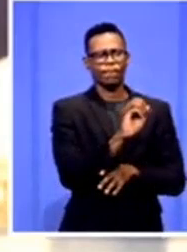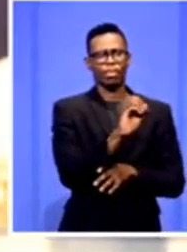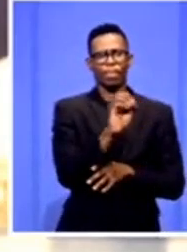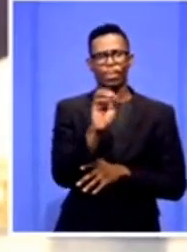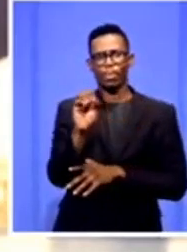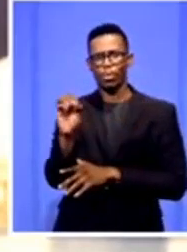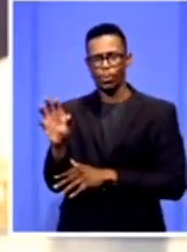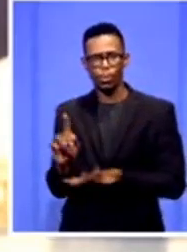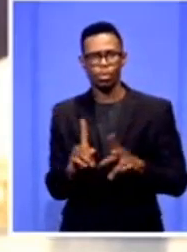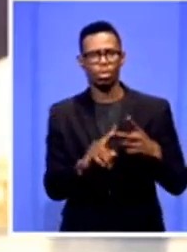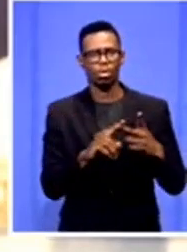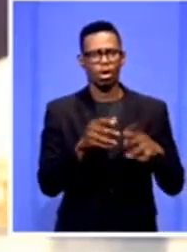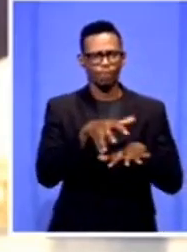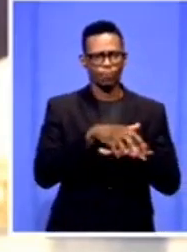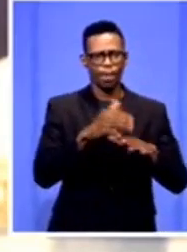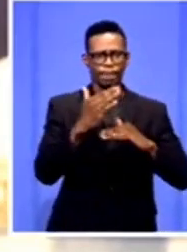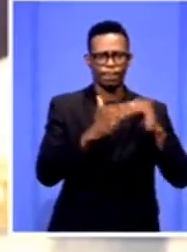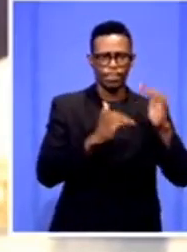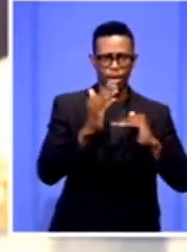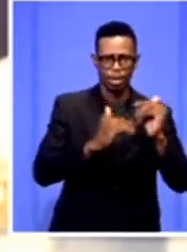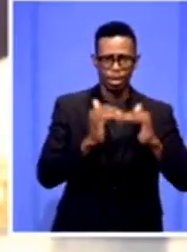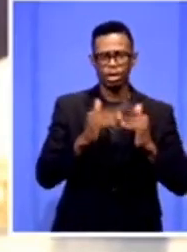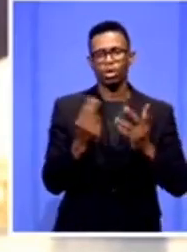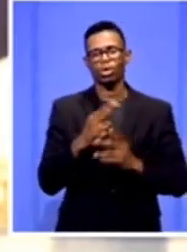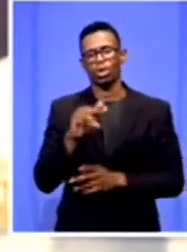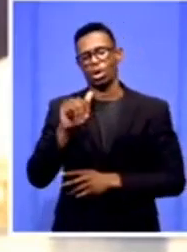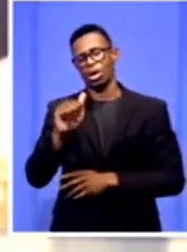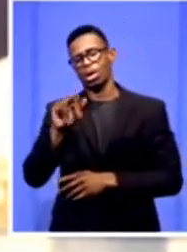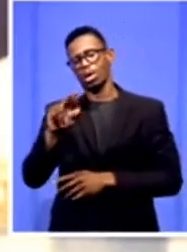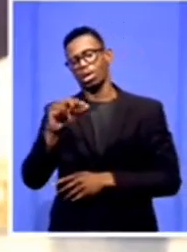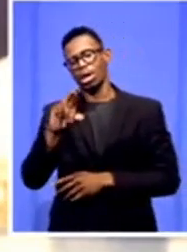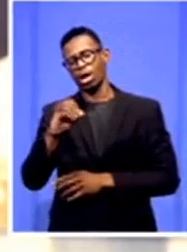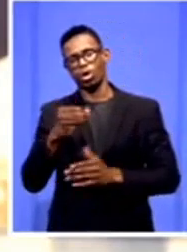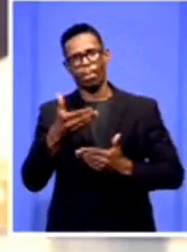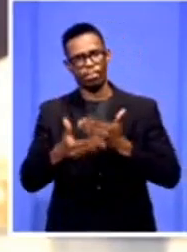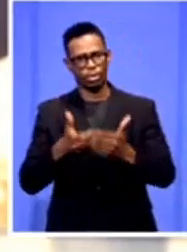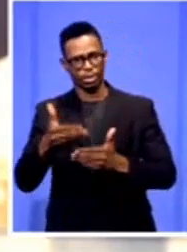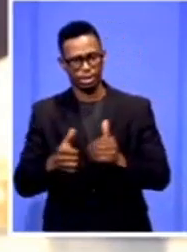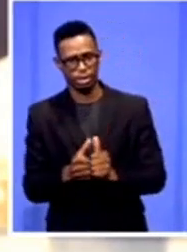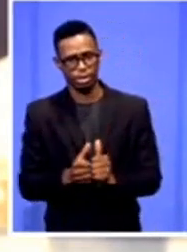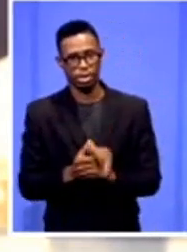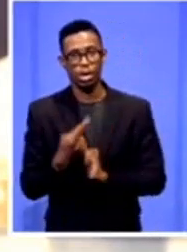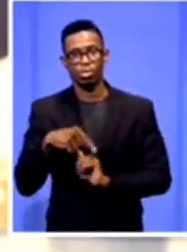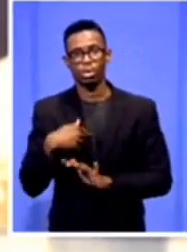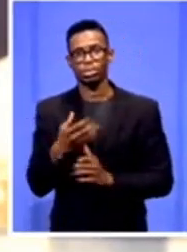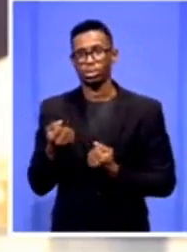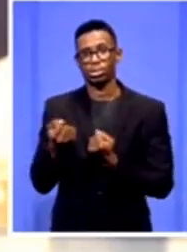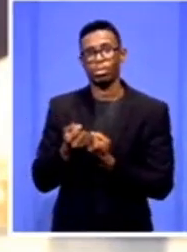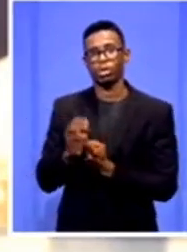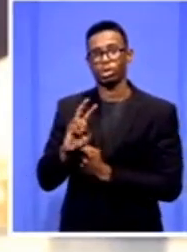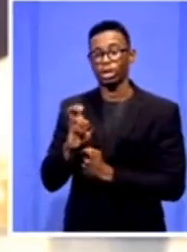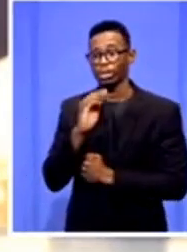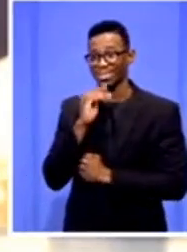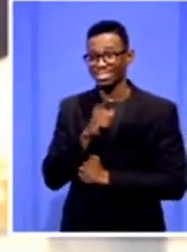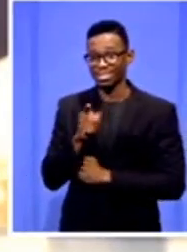agro-processing. Our support efforts include the provision of emerging fodder to farmers who were